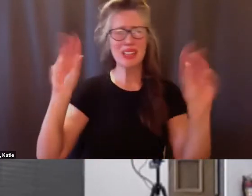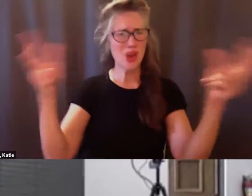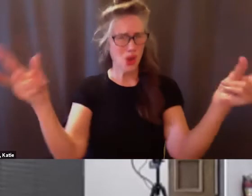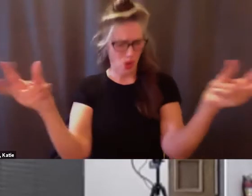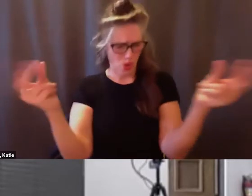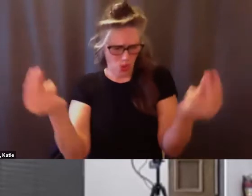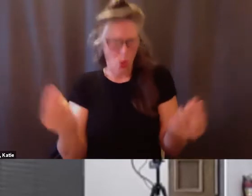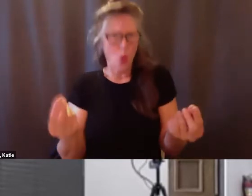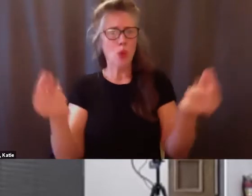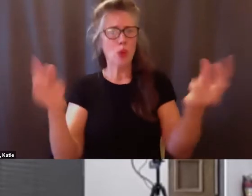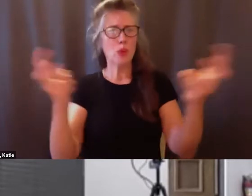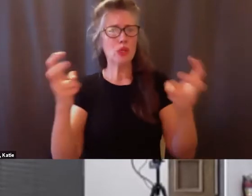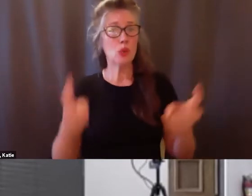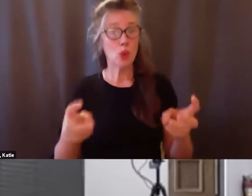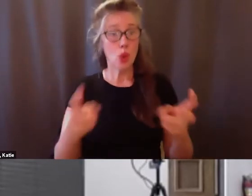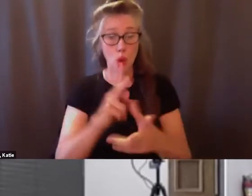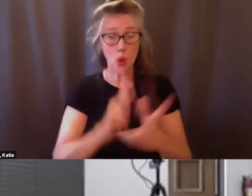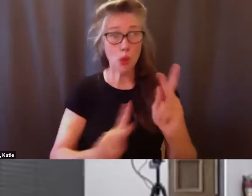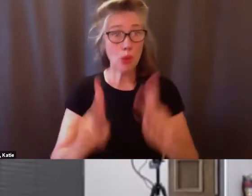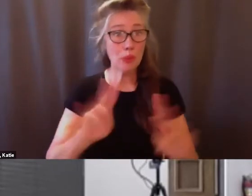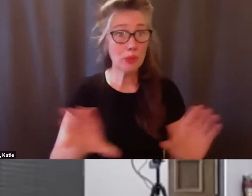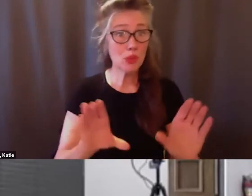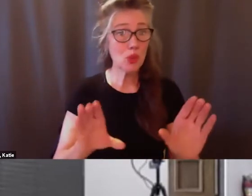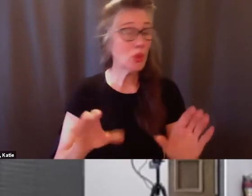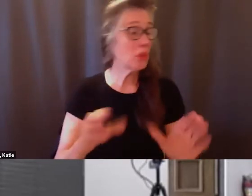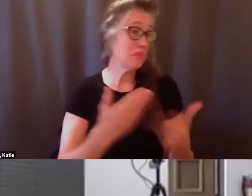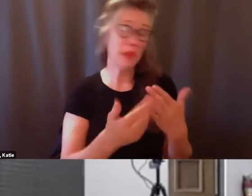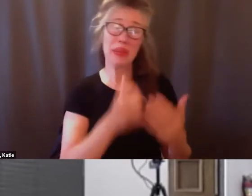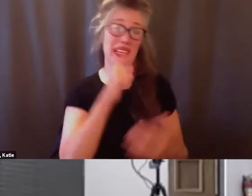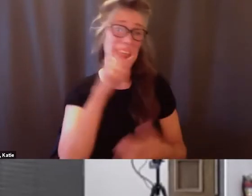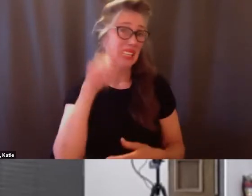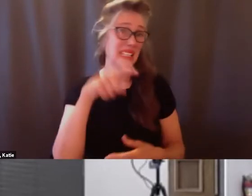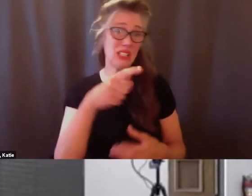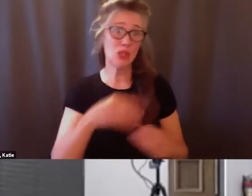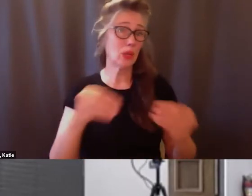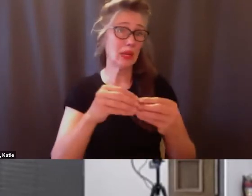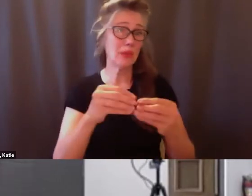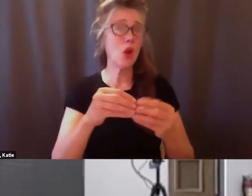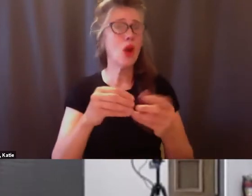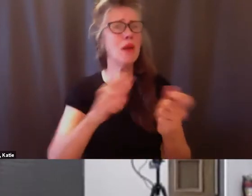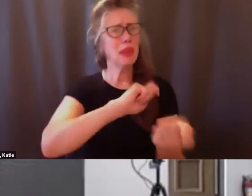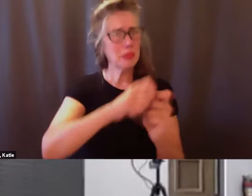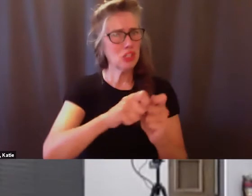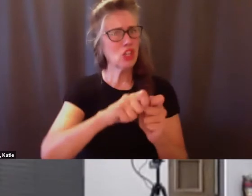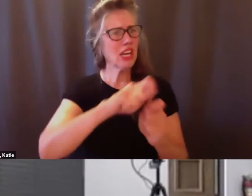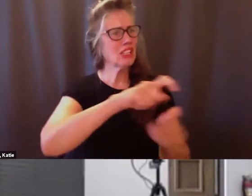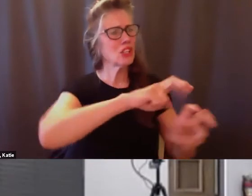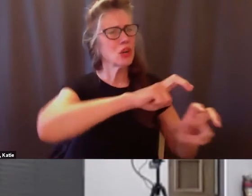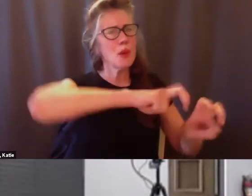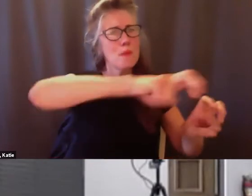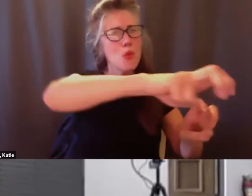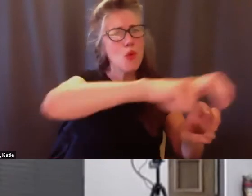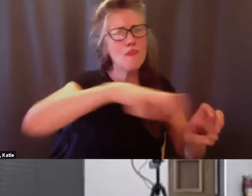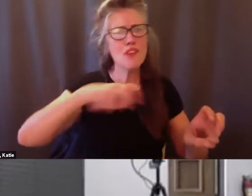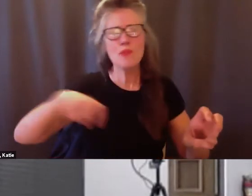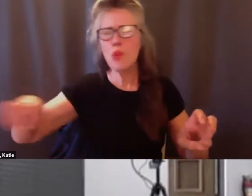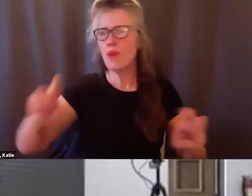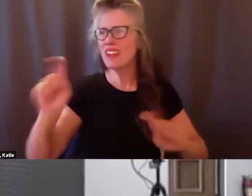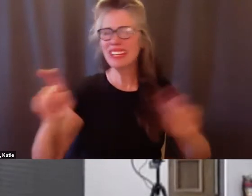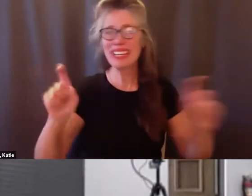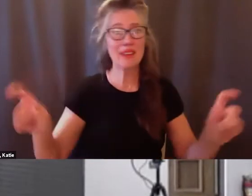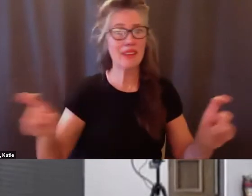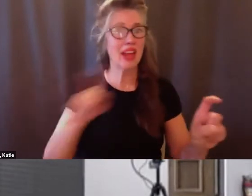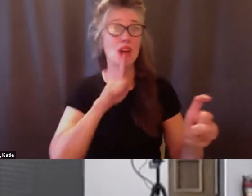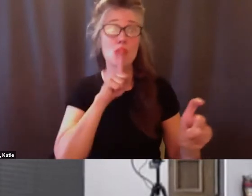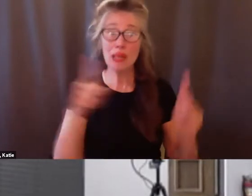other things people are doing are no longer relevant or can move somewhere else. And so this item is much, much